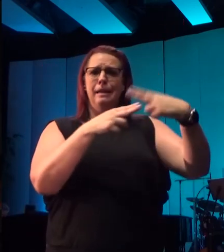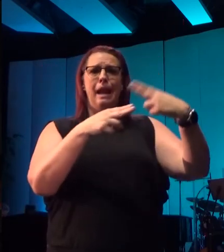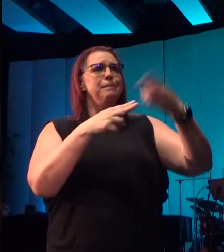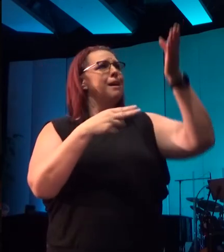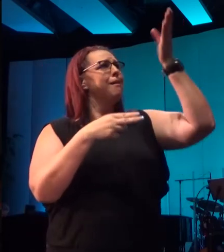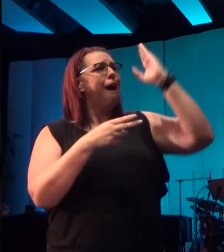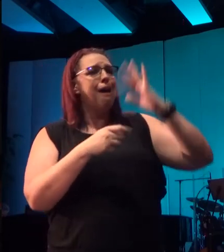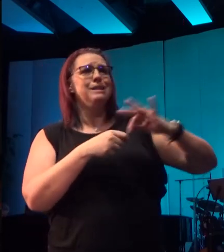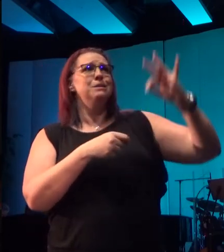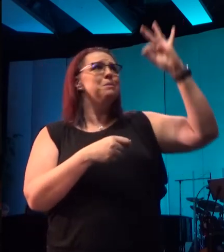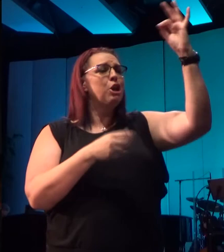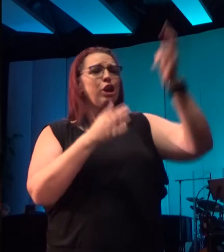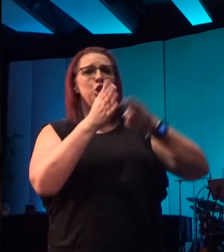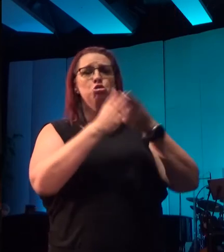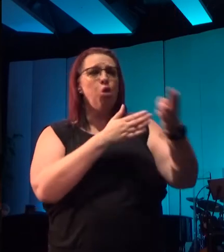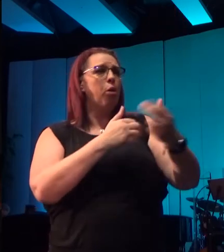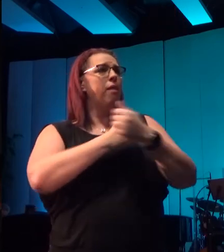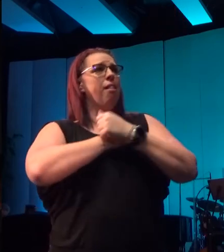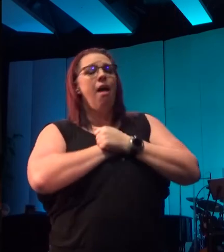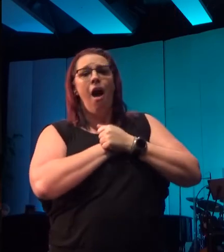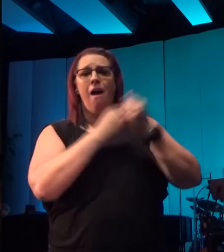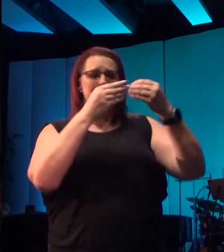truth, love.